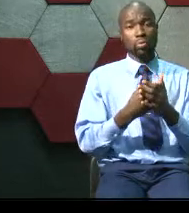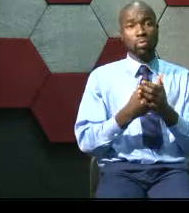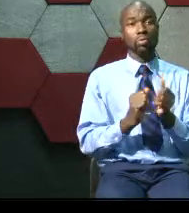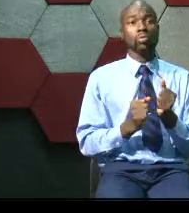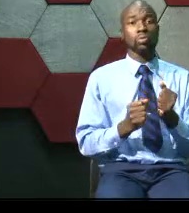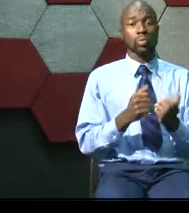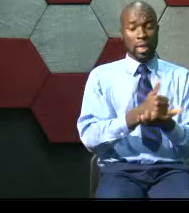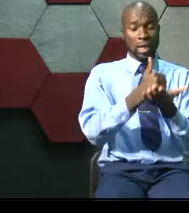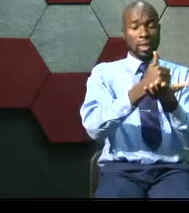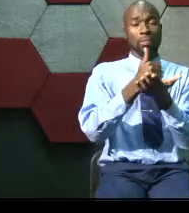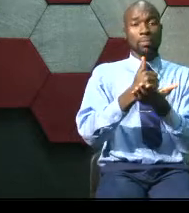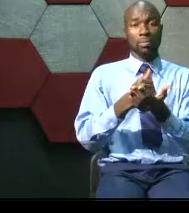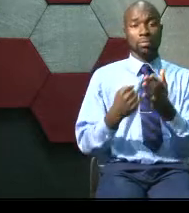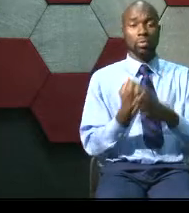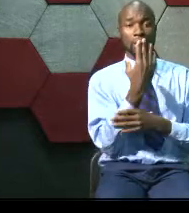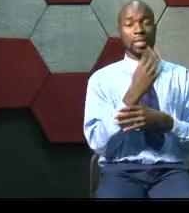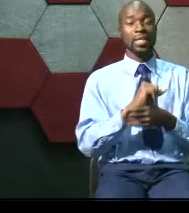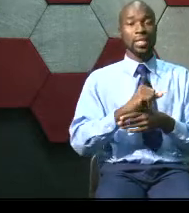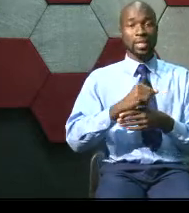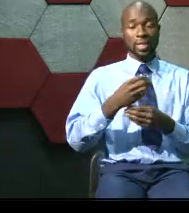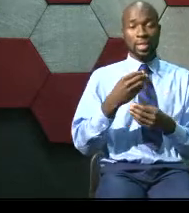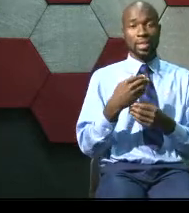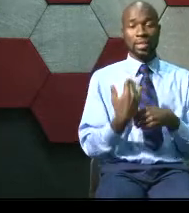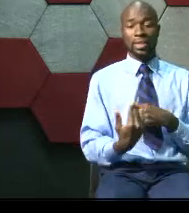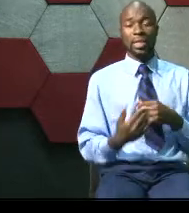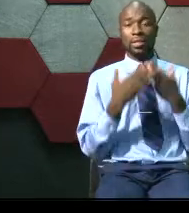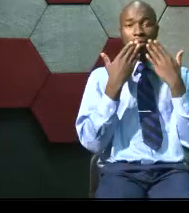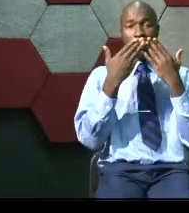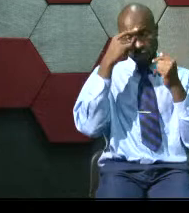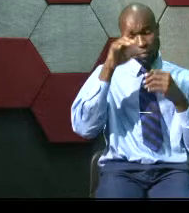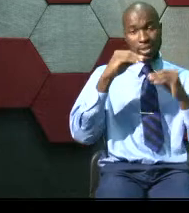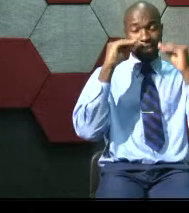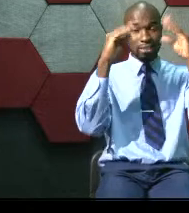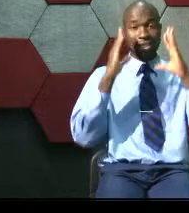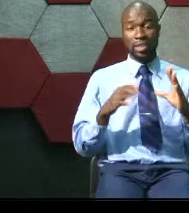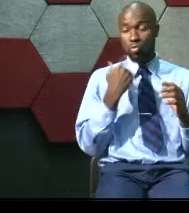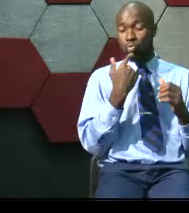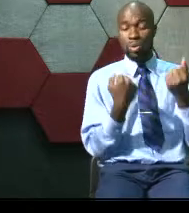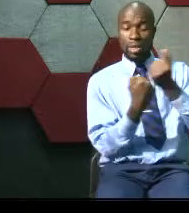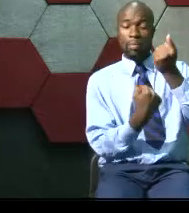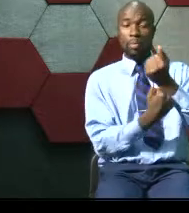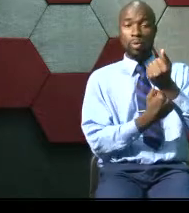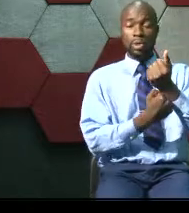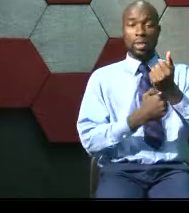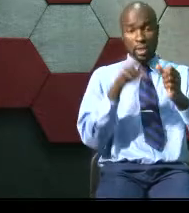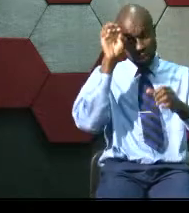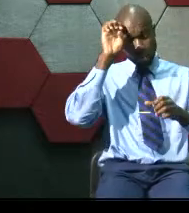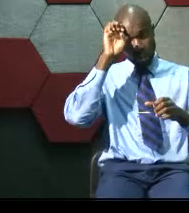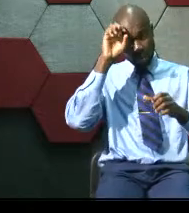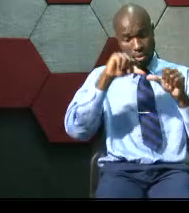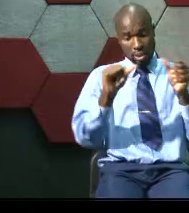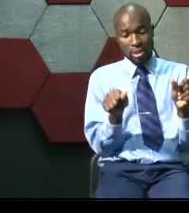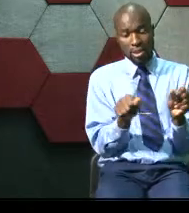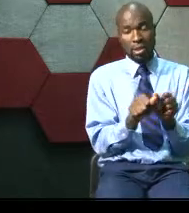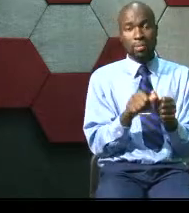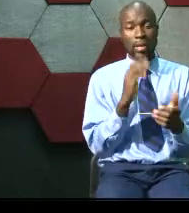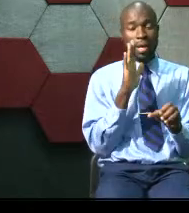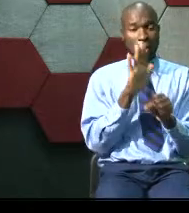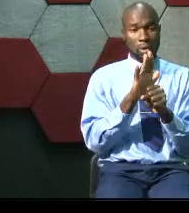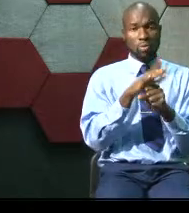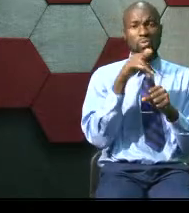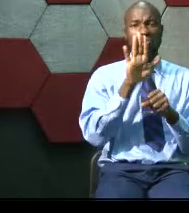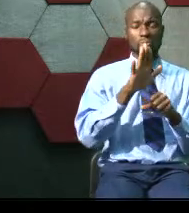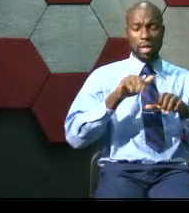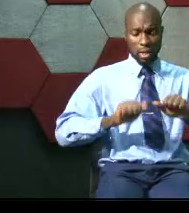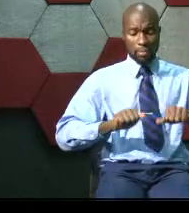Thanks to the teachers who continue to be the bedrock of our entire education system. Your willingness to go an extra